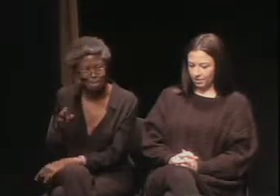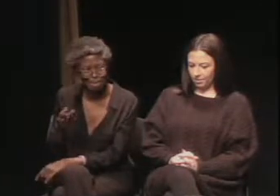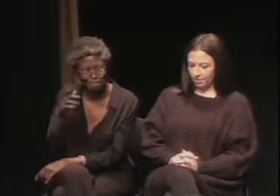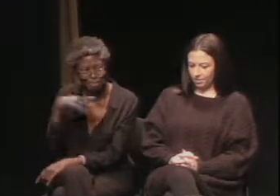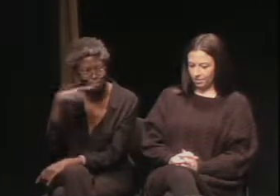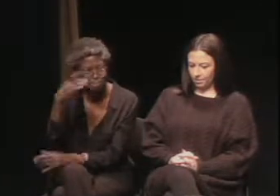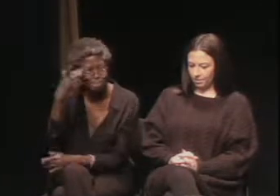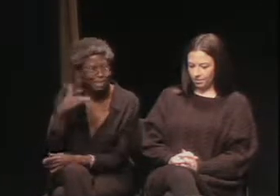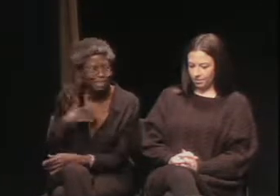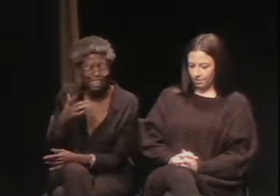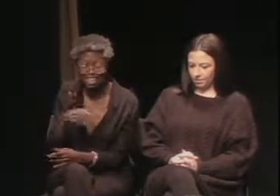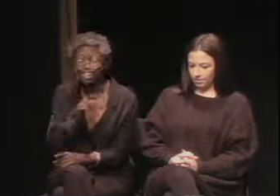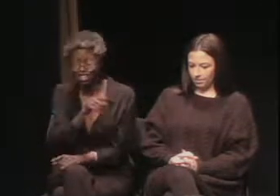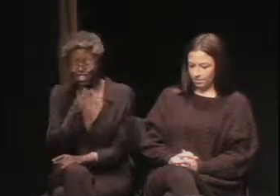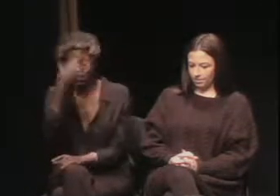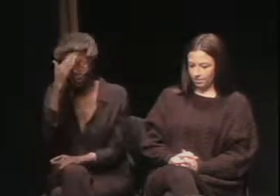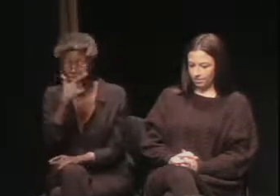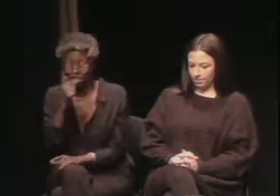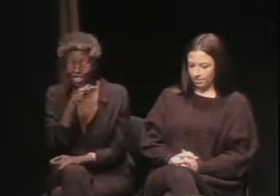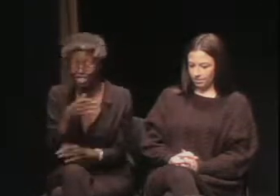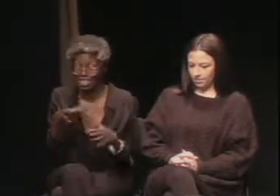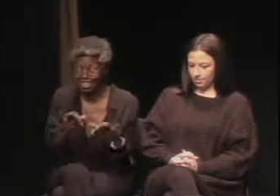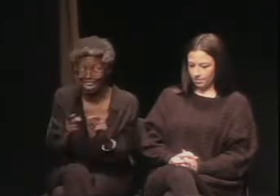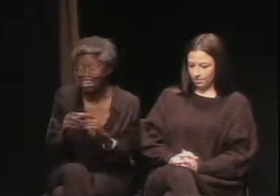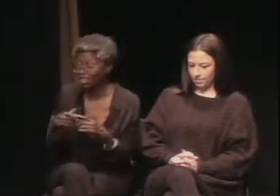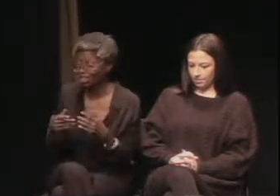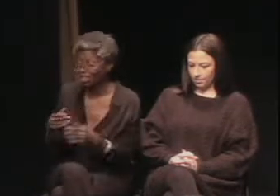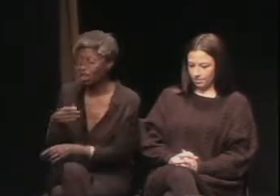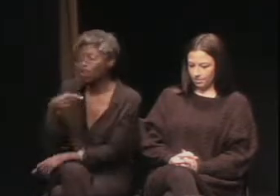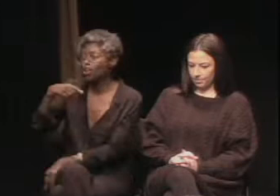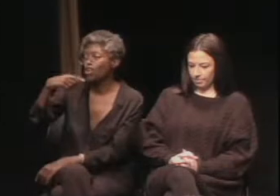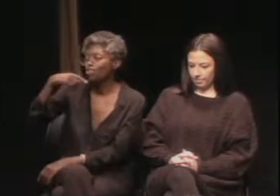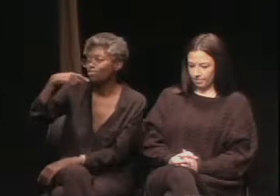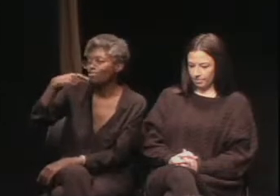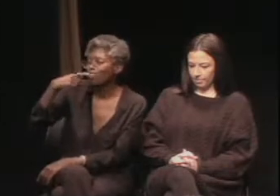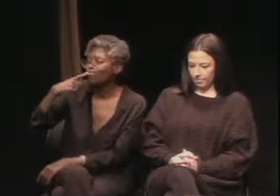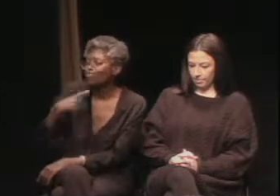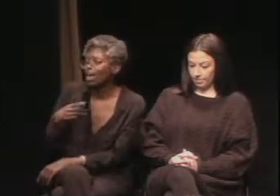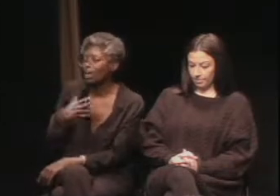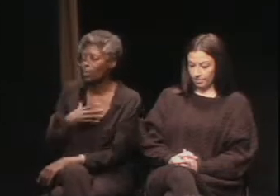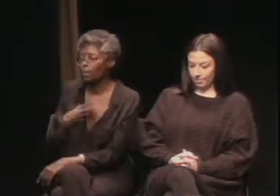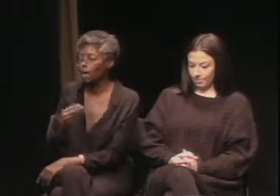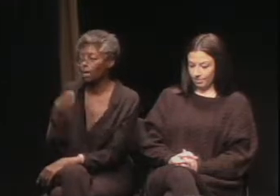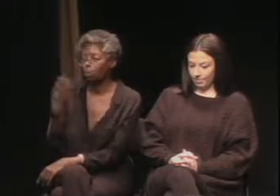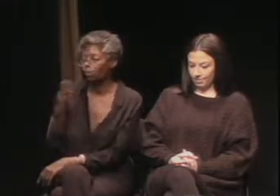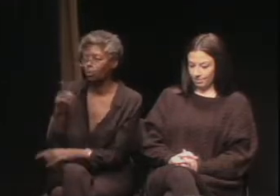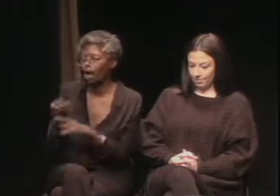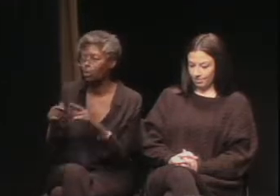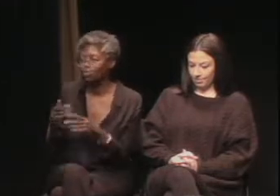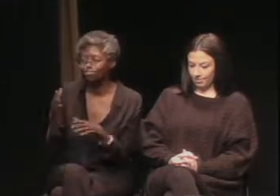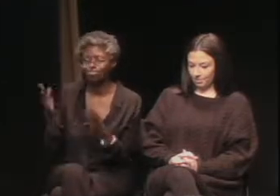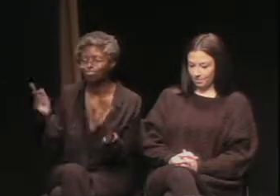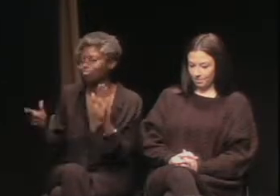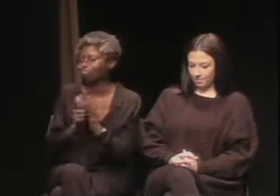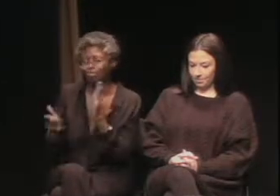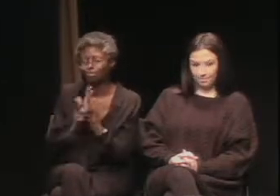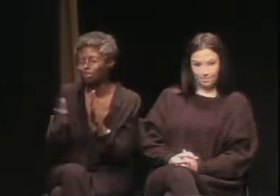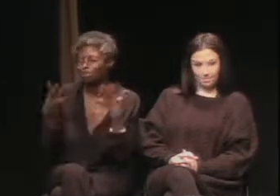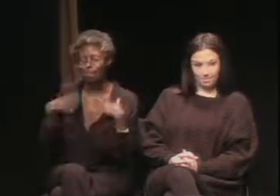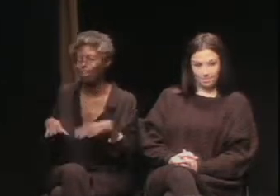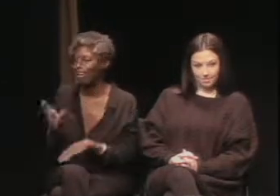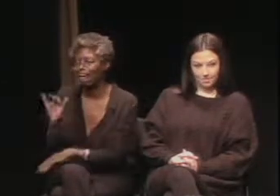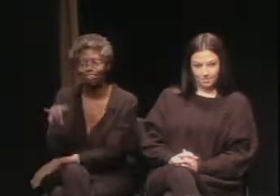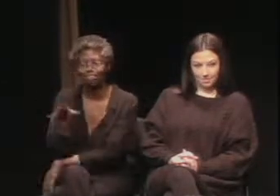she did it. I couldn't wear red, white, and blue as a combination of colors when I was a kid. Oh yeah. Right, Ma? Not getting